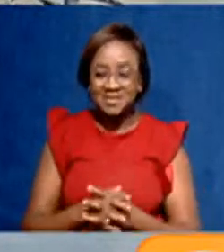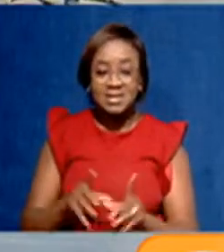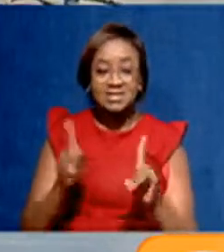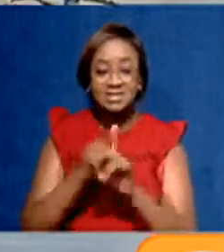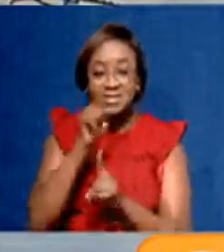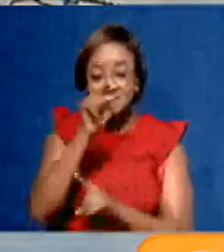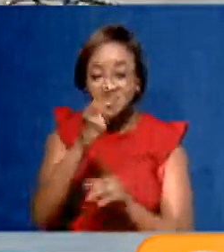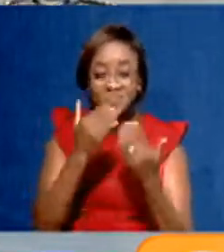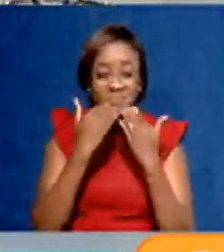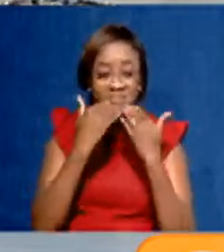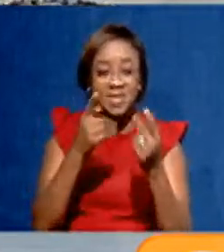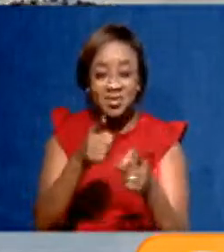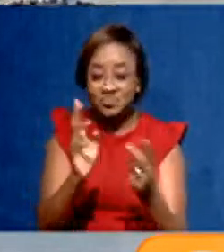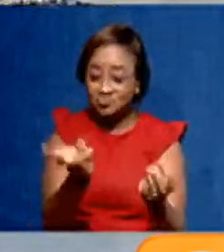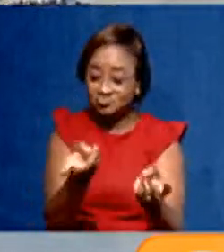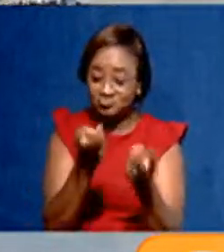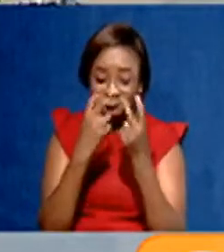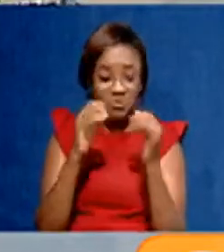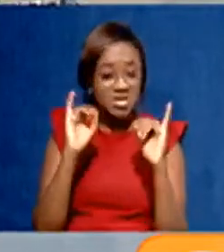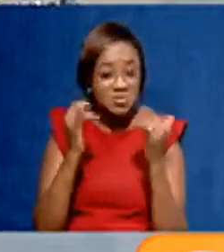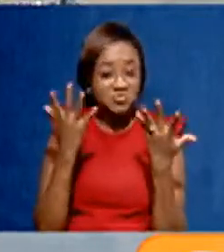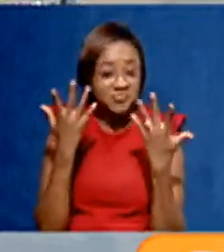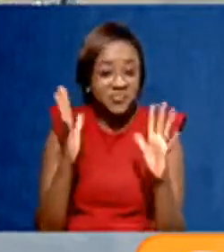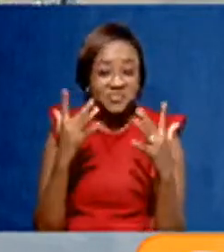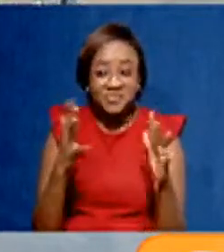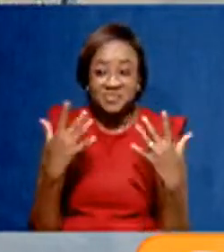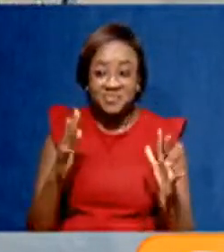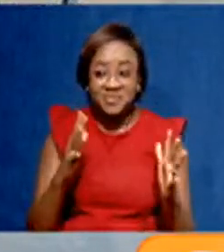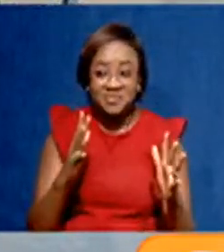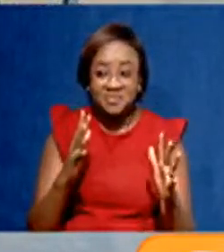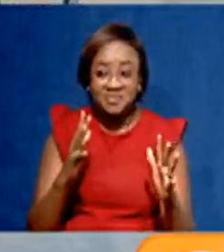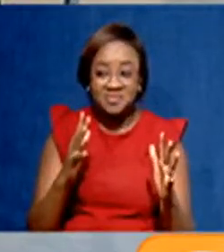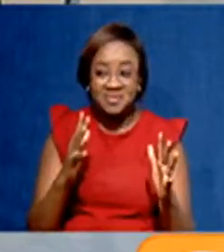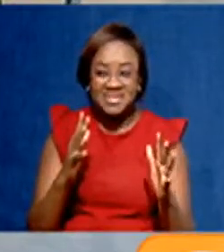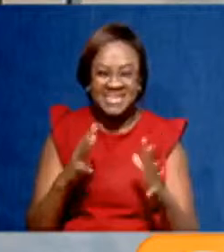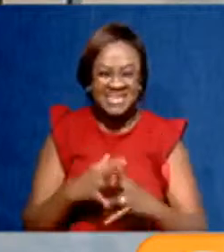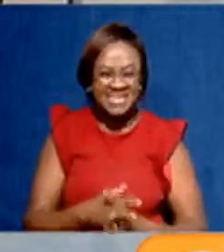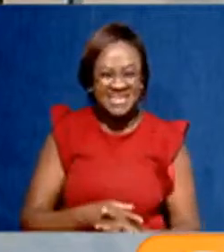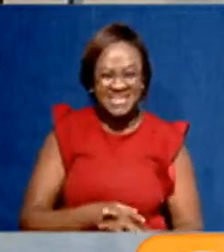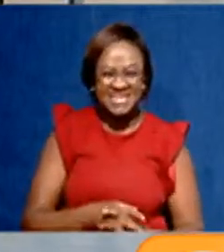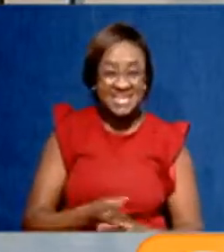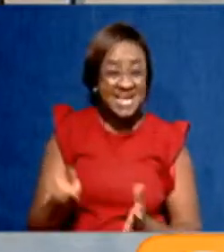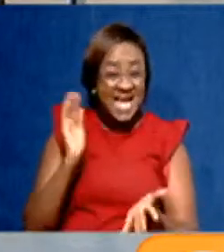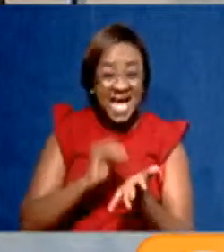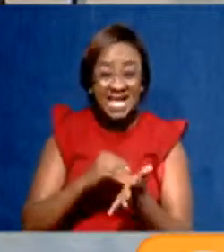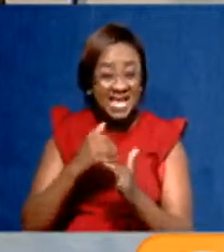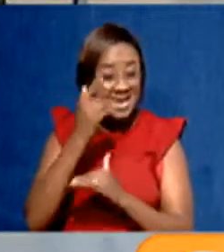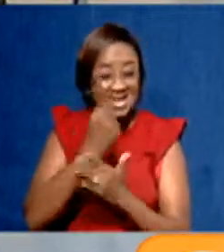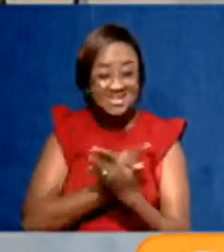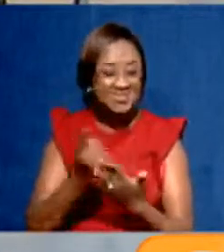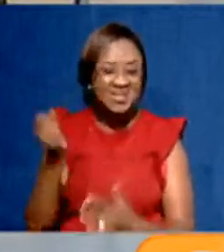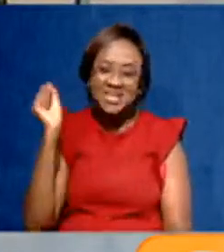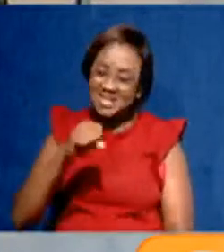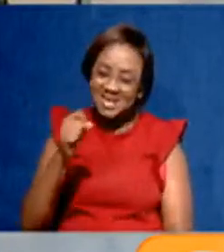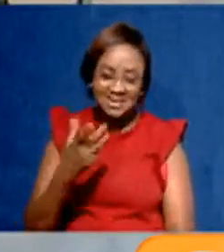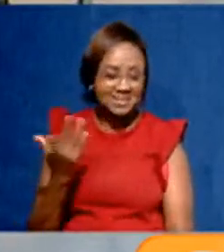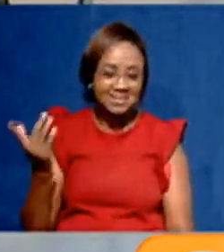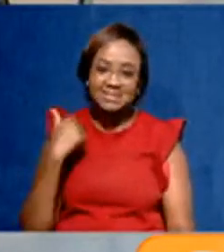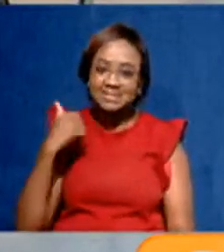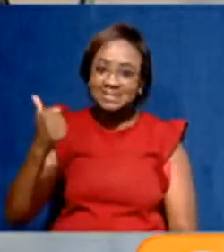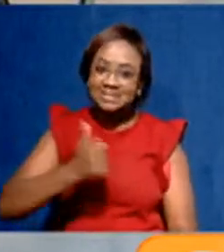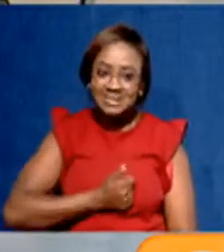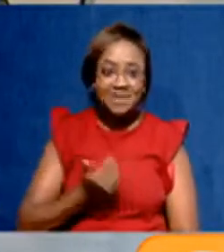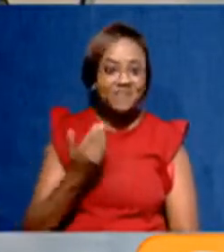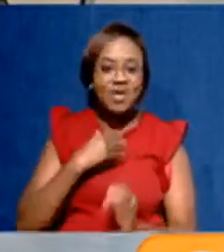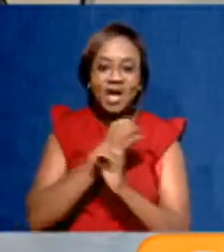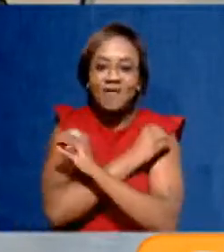for being a part of the show. Are we done? That's right, we are done. Oh, wow. Okay. Should we do this again next week? I was waiting for you to ask that. We have no choice,